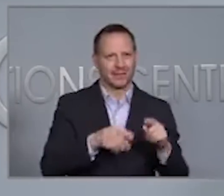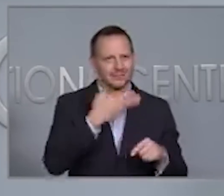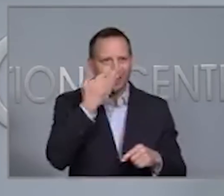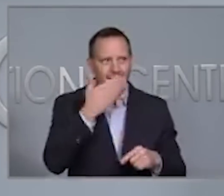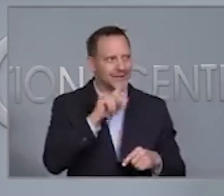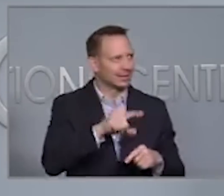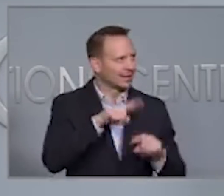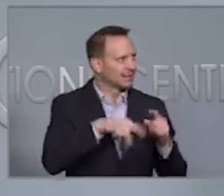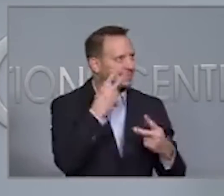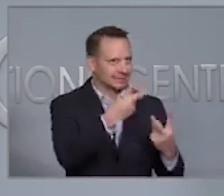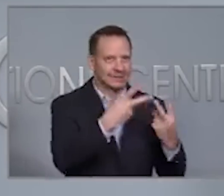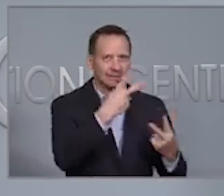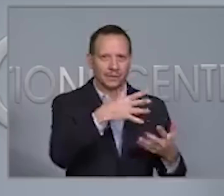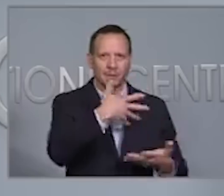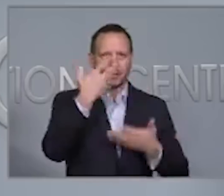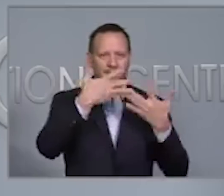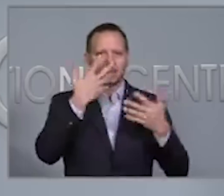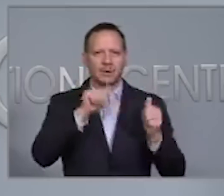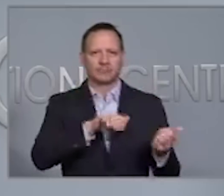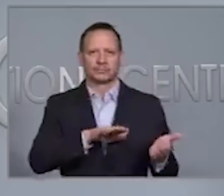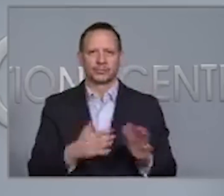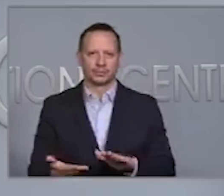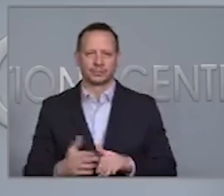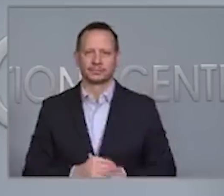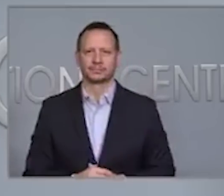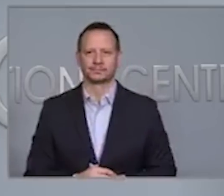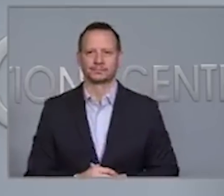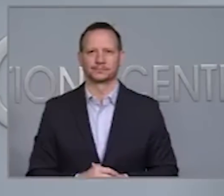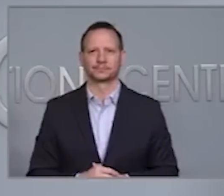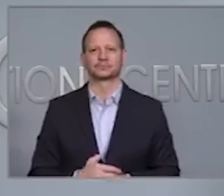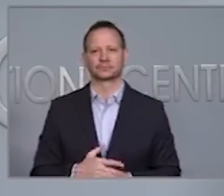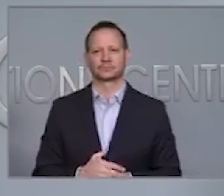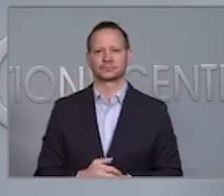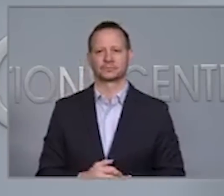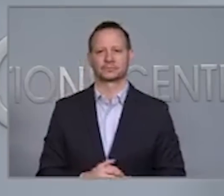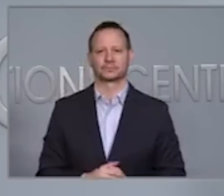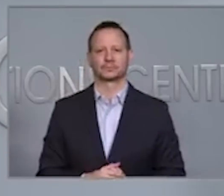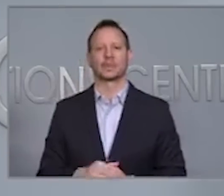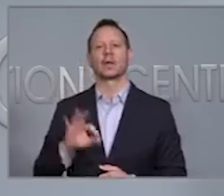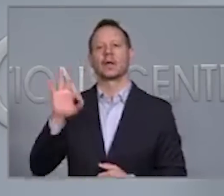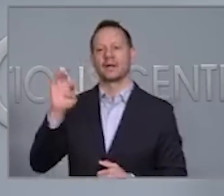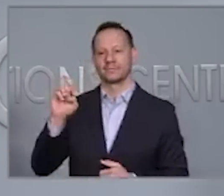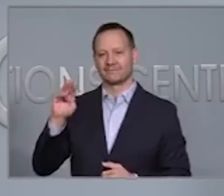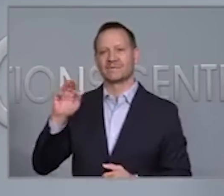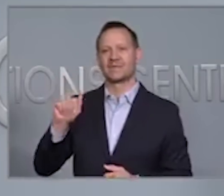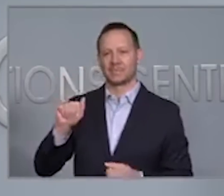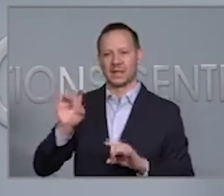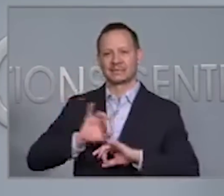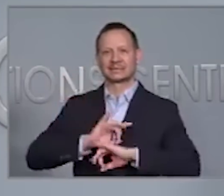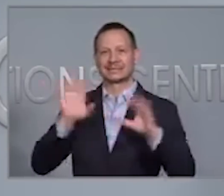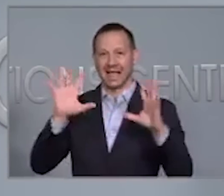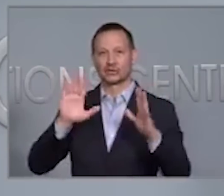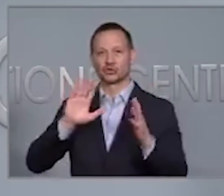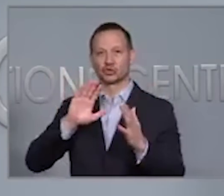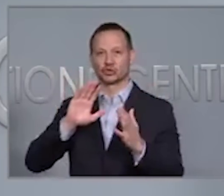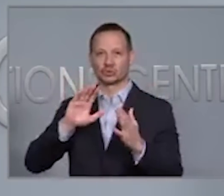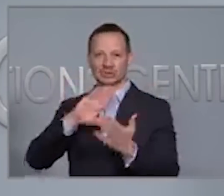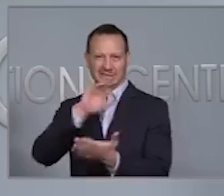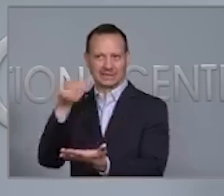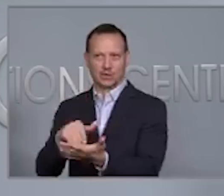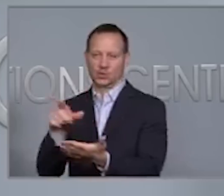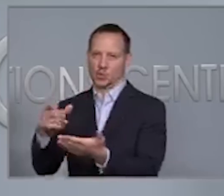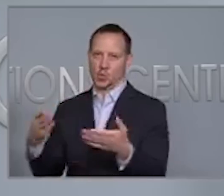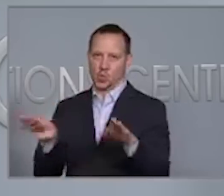closed today in Western North Carolina due to the weather, but disaster survivors in Western North Carolina can still reach FEMA and access